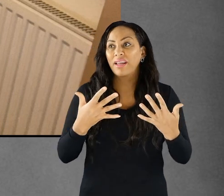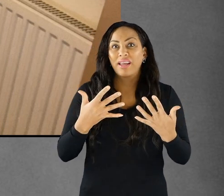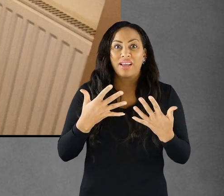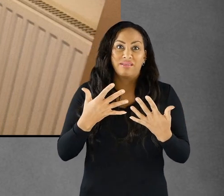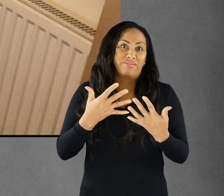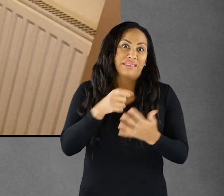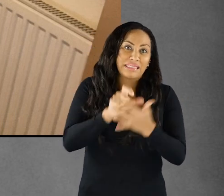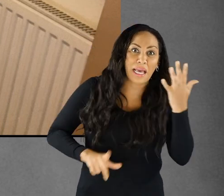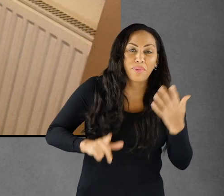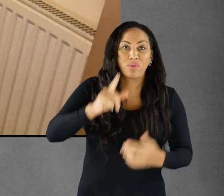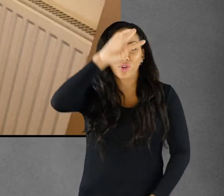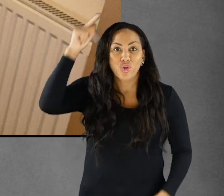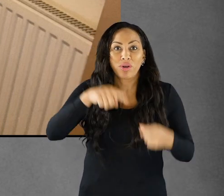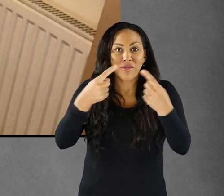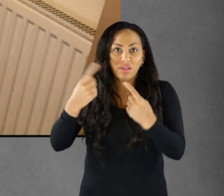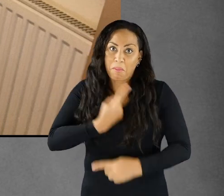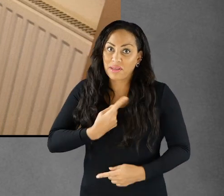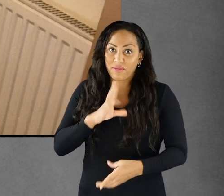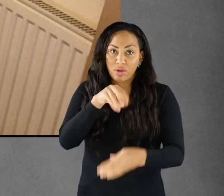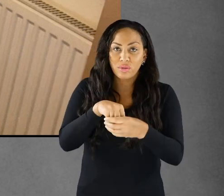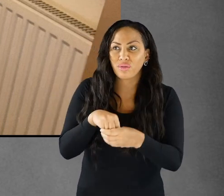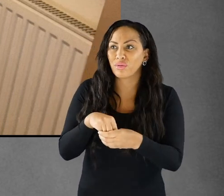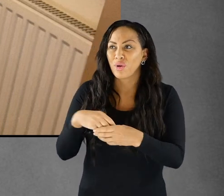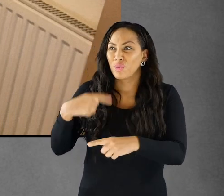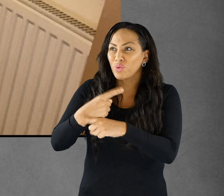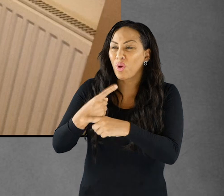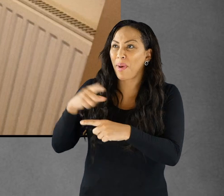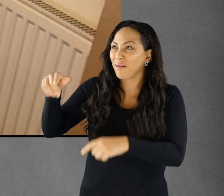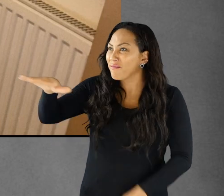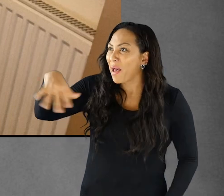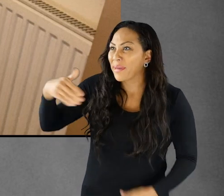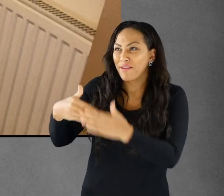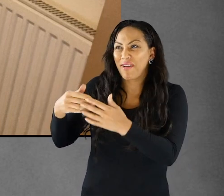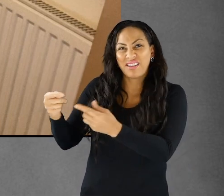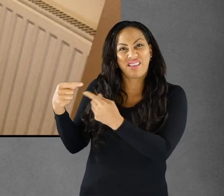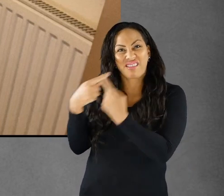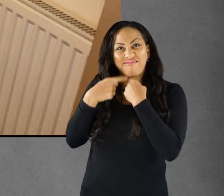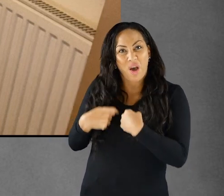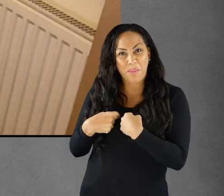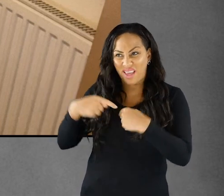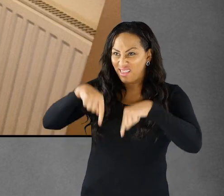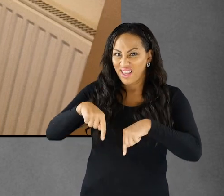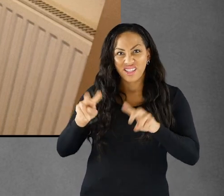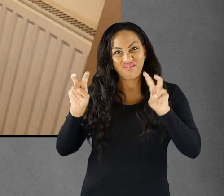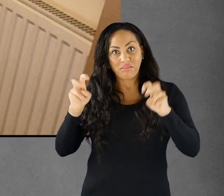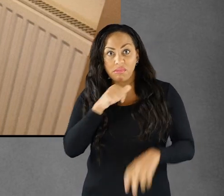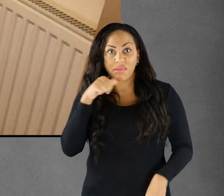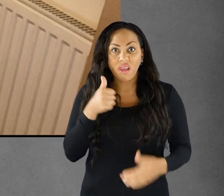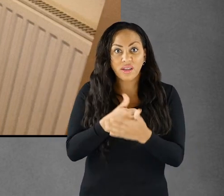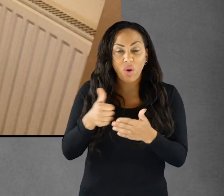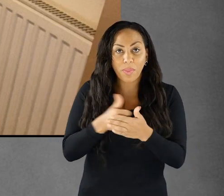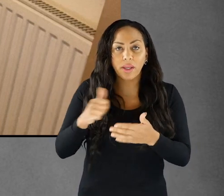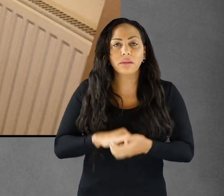included, speak of family and friends, remarking that art is a nice hobby. In the survival of the fittest